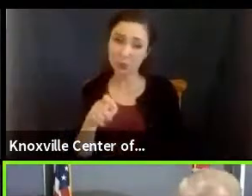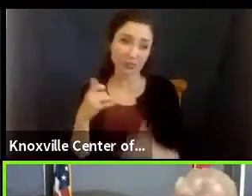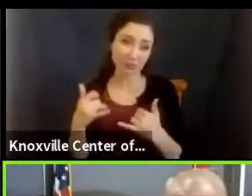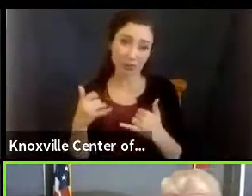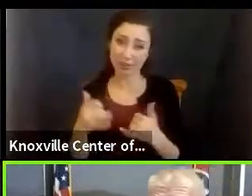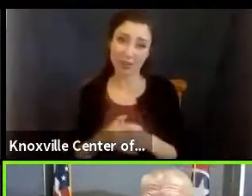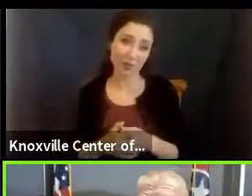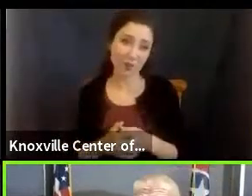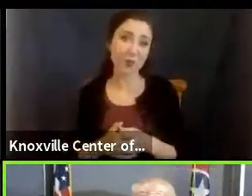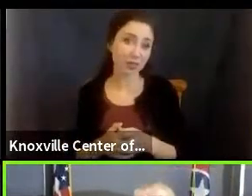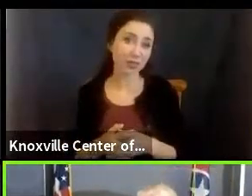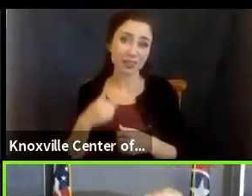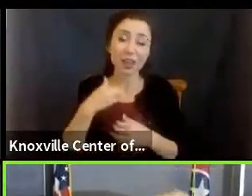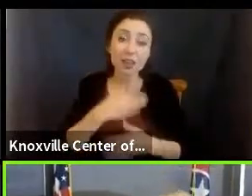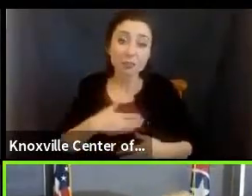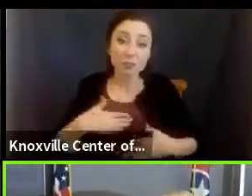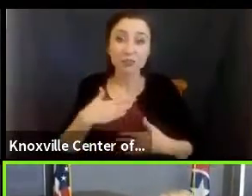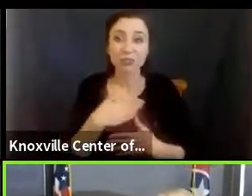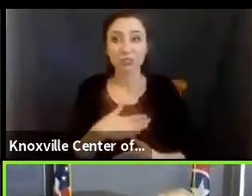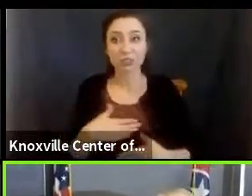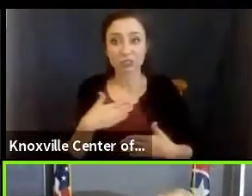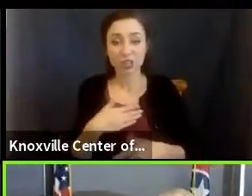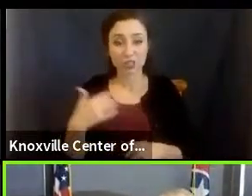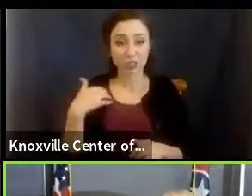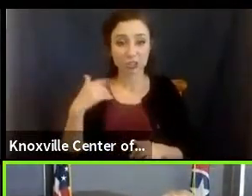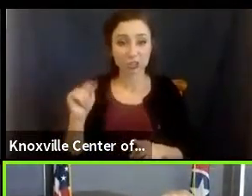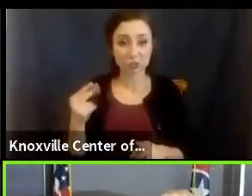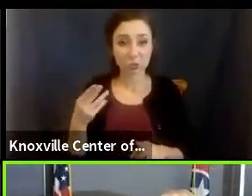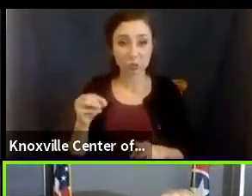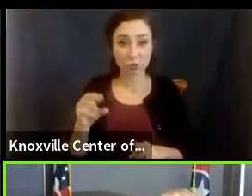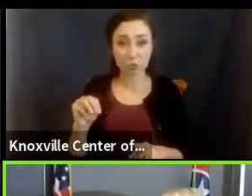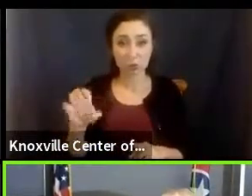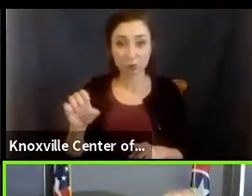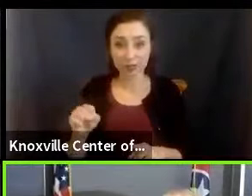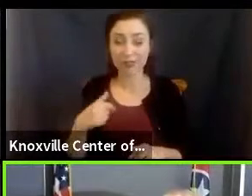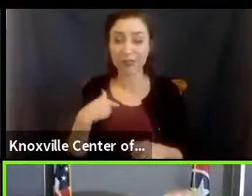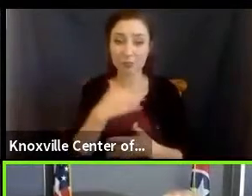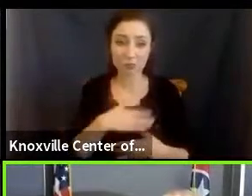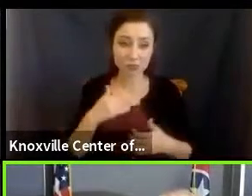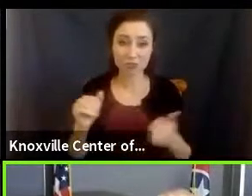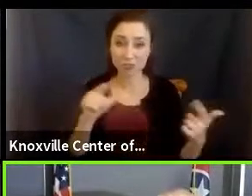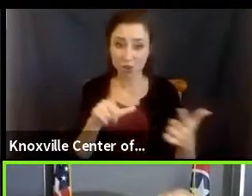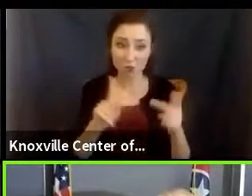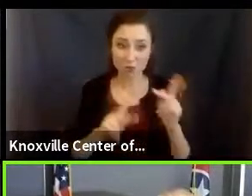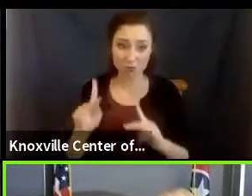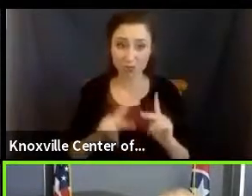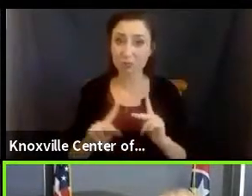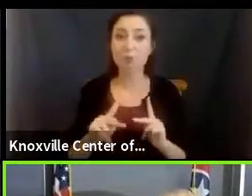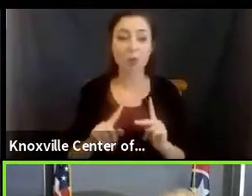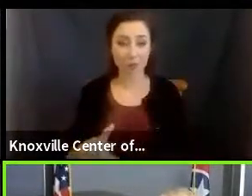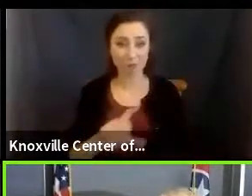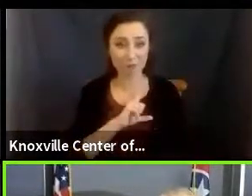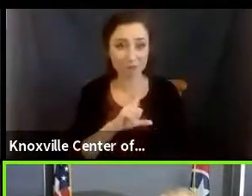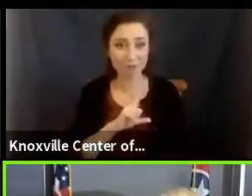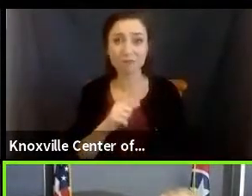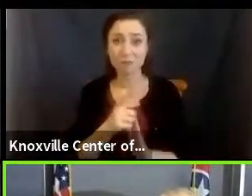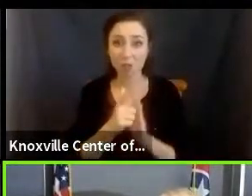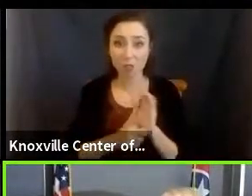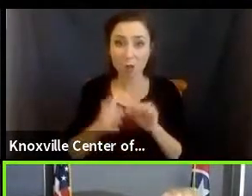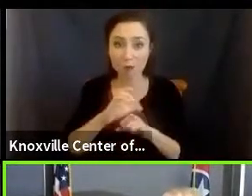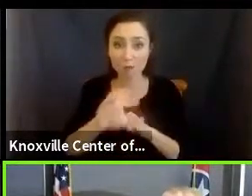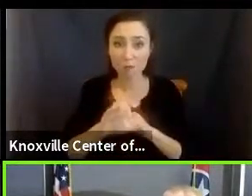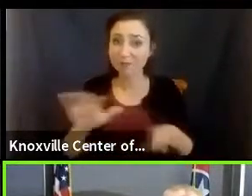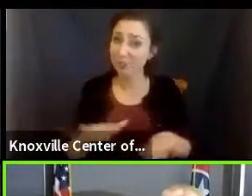I appreciate Chief Thomas. I appreciate everybody in law enforcement for all that they do, and they do a